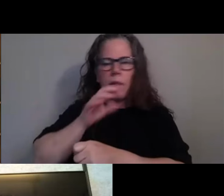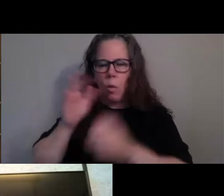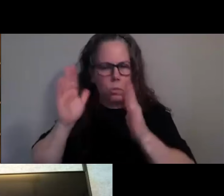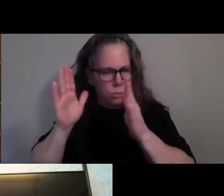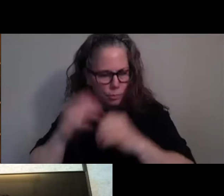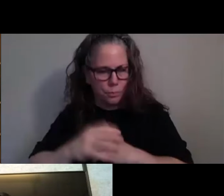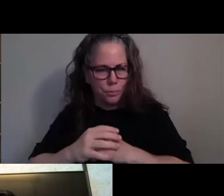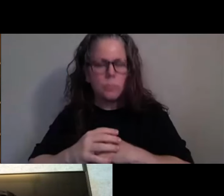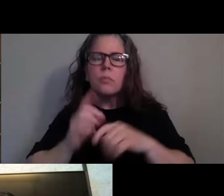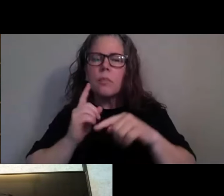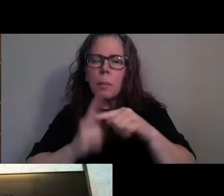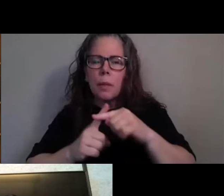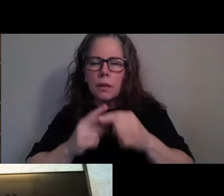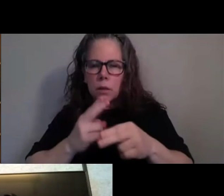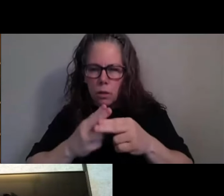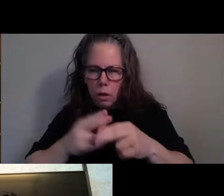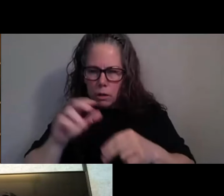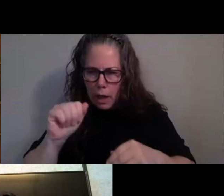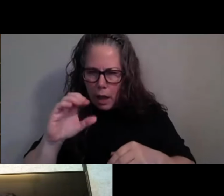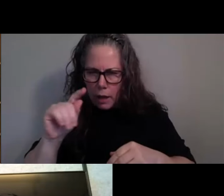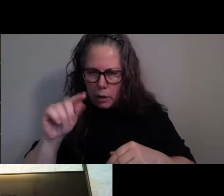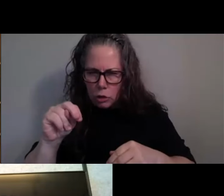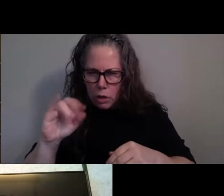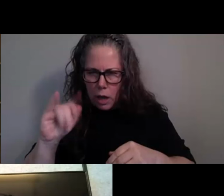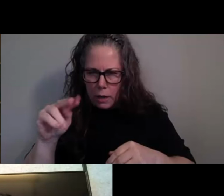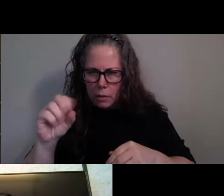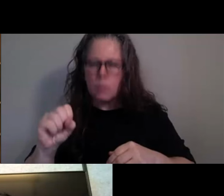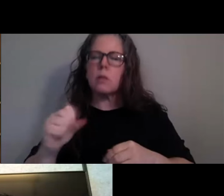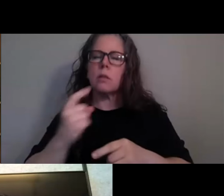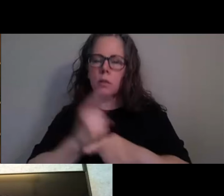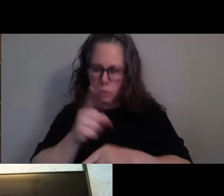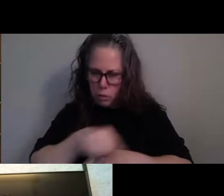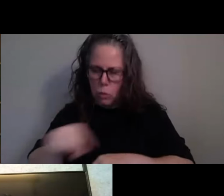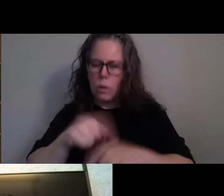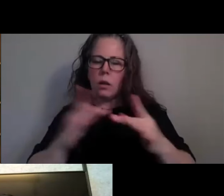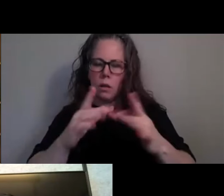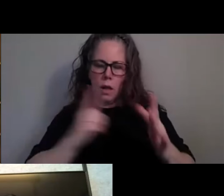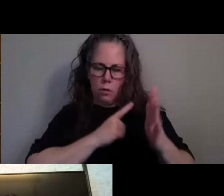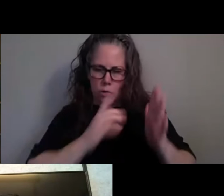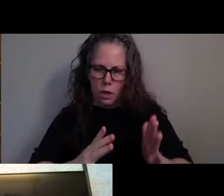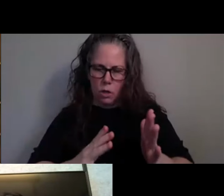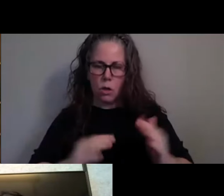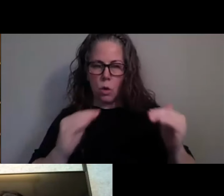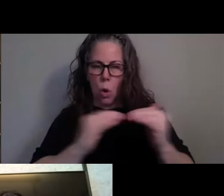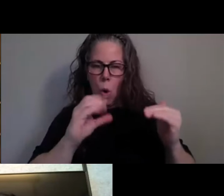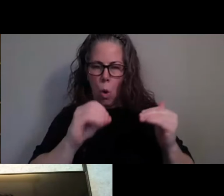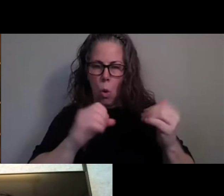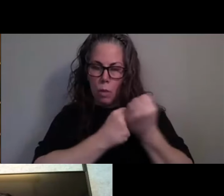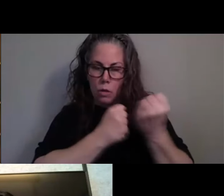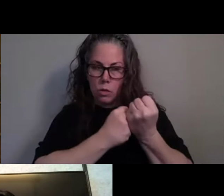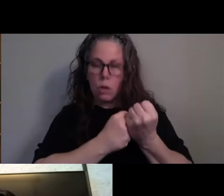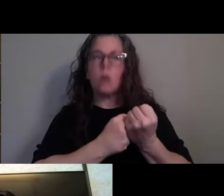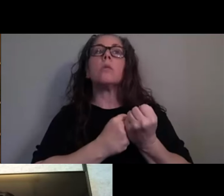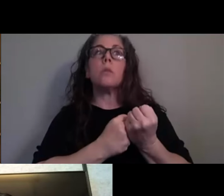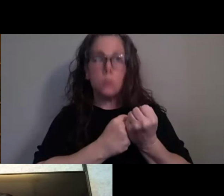like action items that you can do, right? Like you can contact your legislator to co-sponsor a bill and then thank them for support to